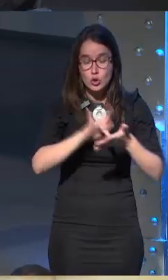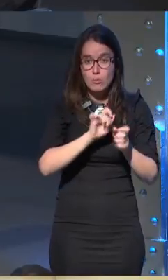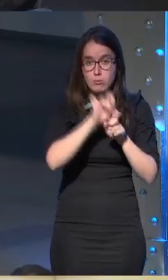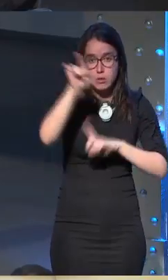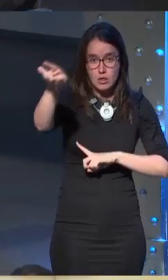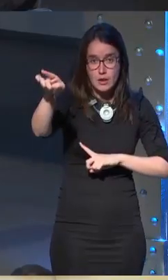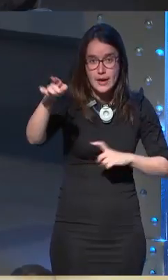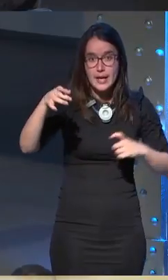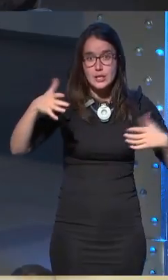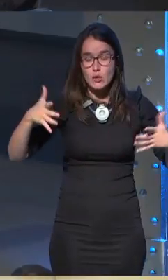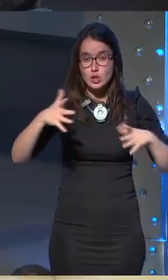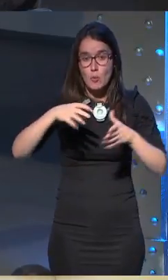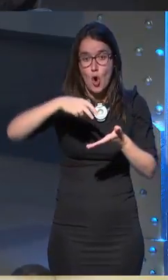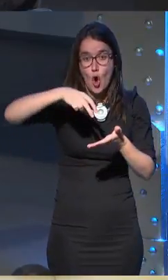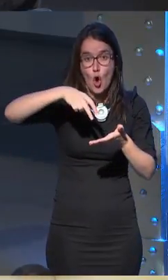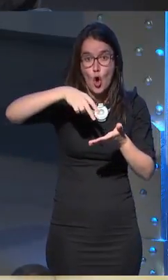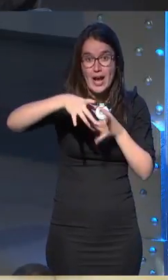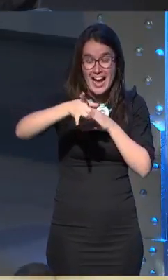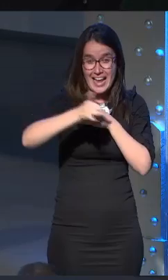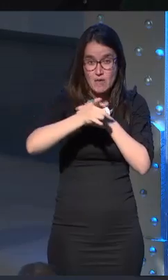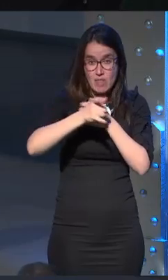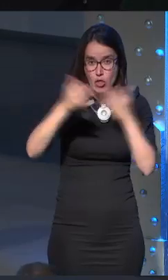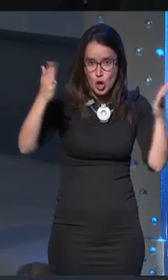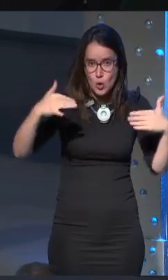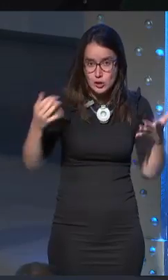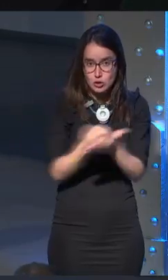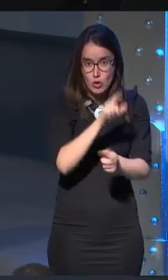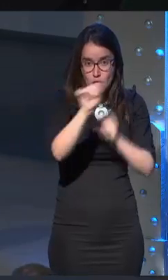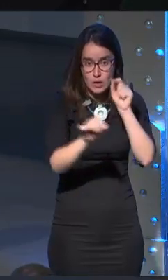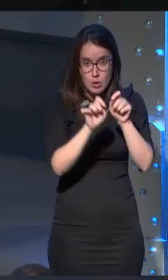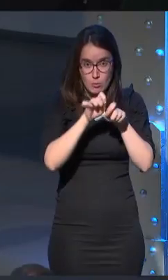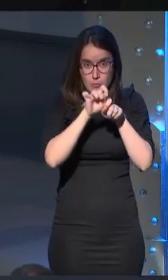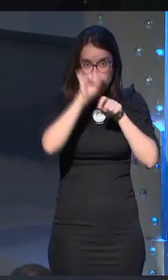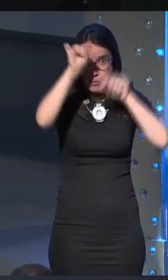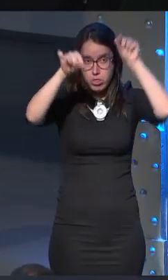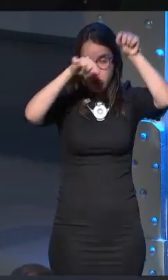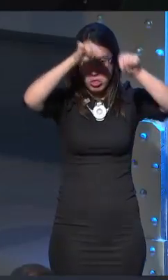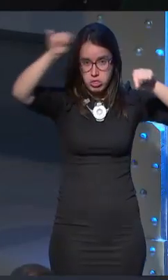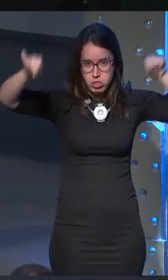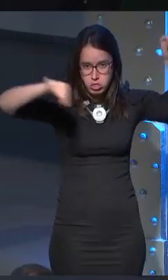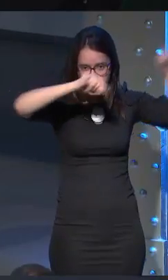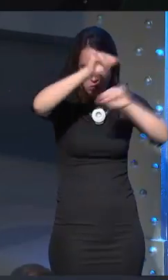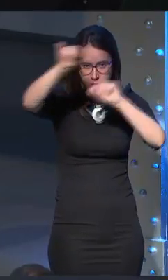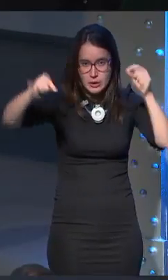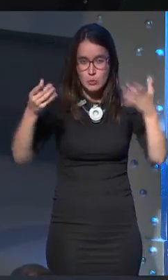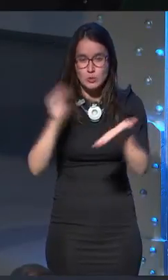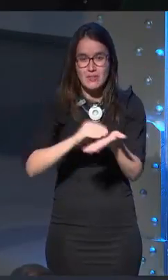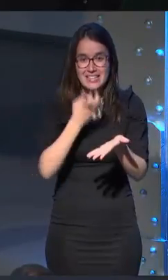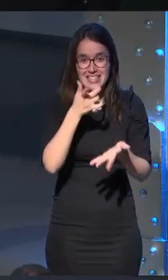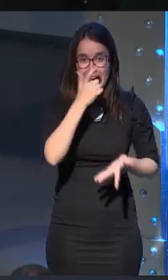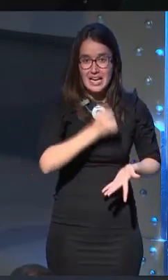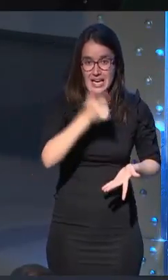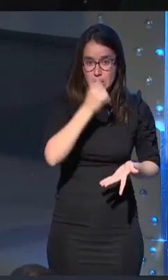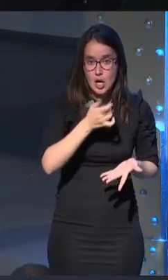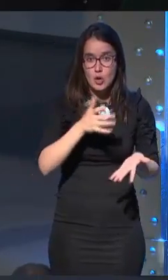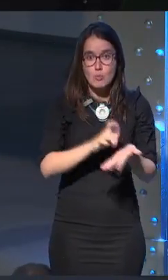the fluid in your body shifts upward. So if you had a cold, you normally get a lot of help from gravity for draining your sinuses.